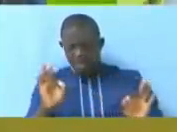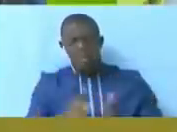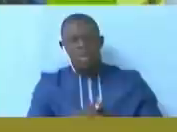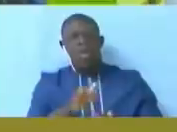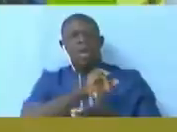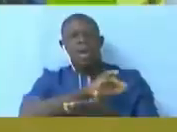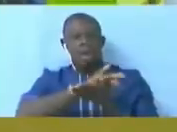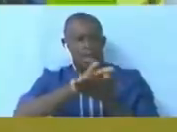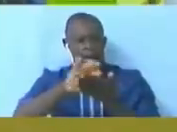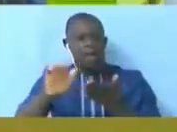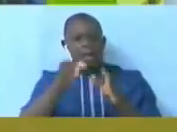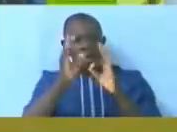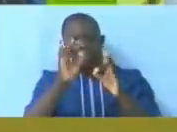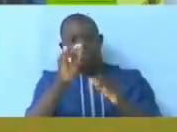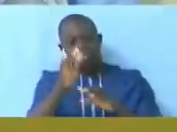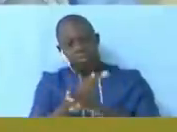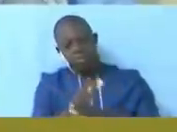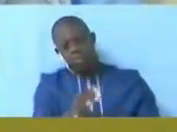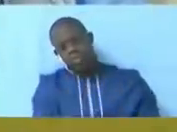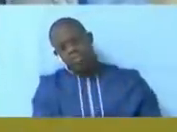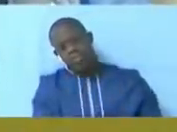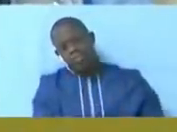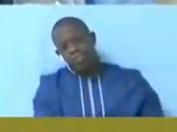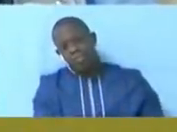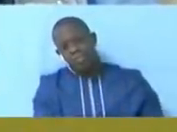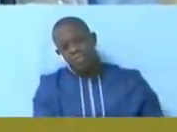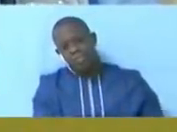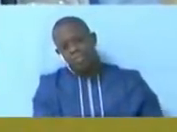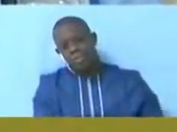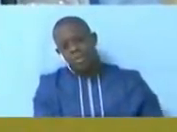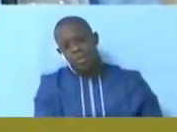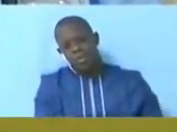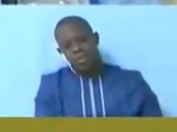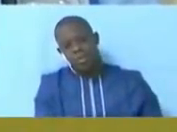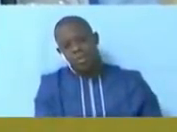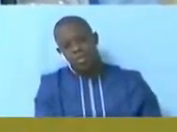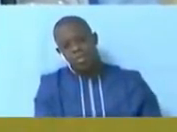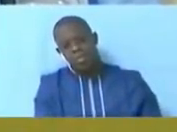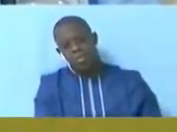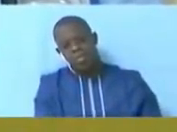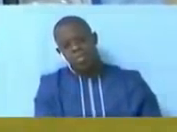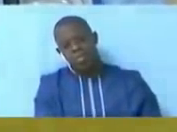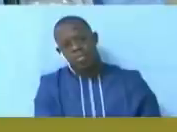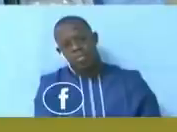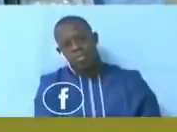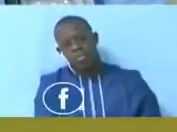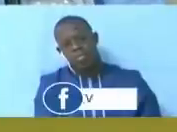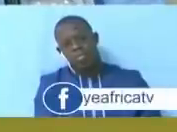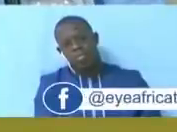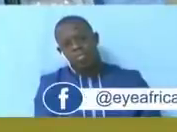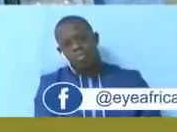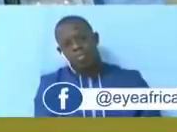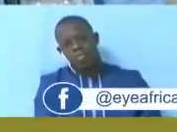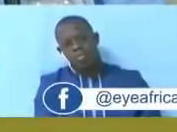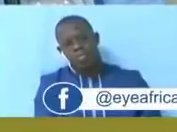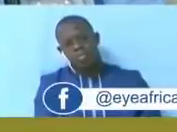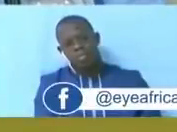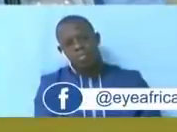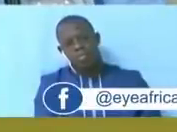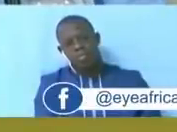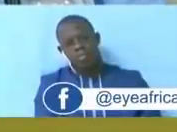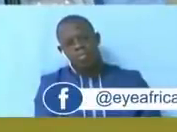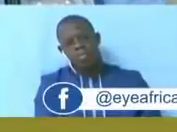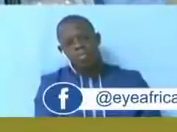What your testimony for your testimony here, it is very clear. Wow, ñu lay gërëm ci li nga wax